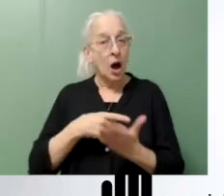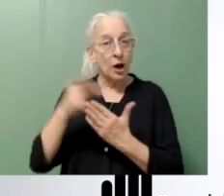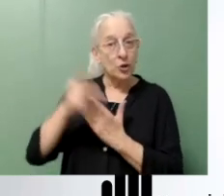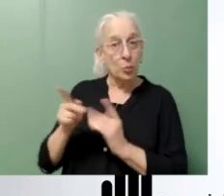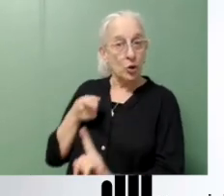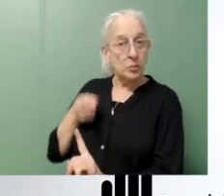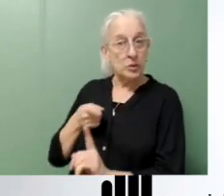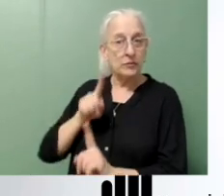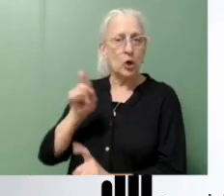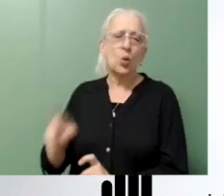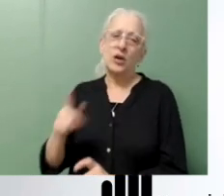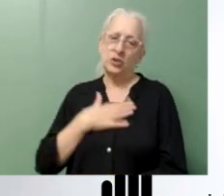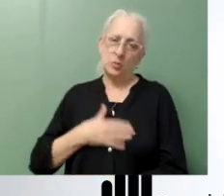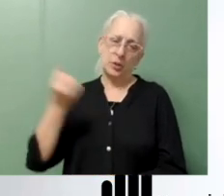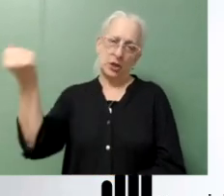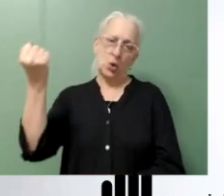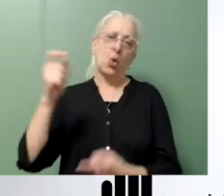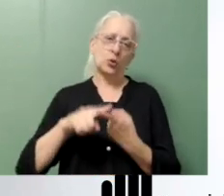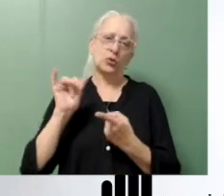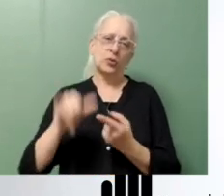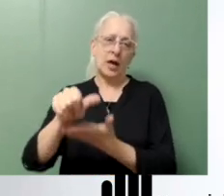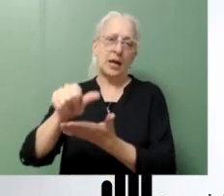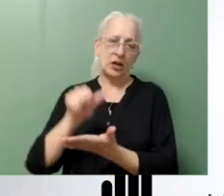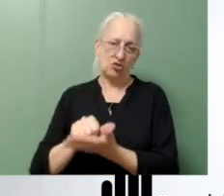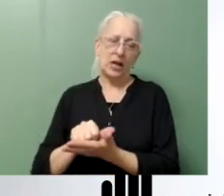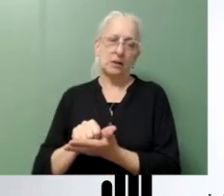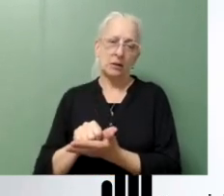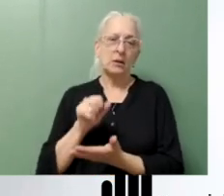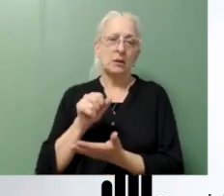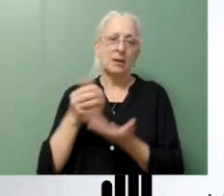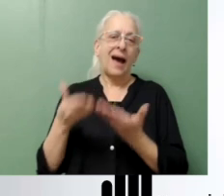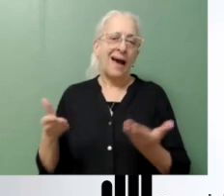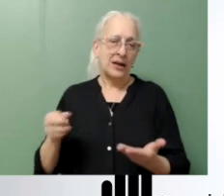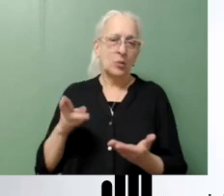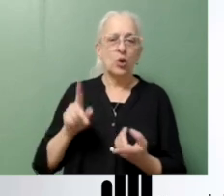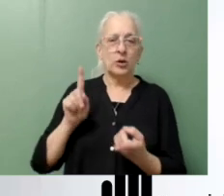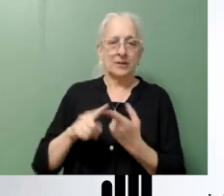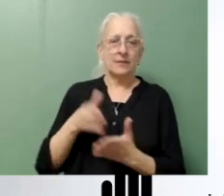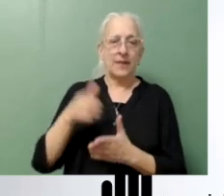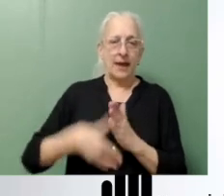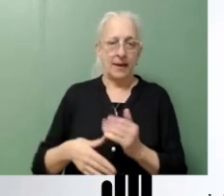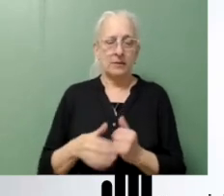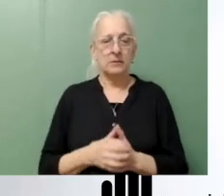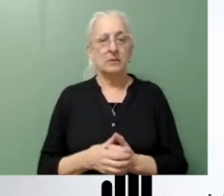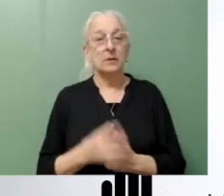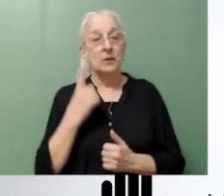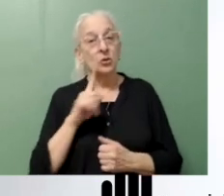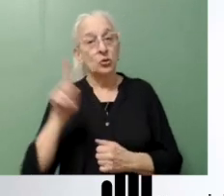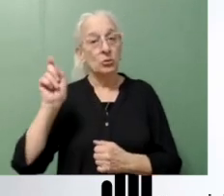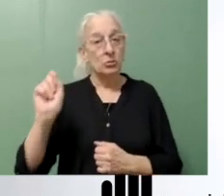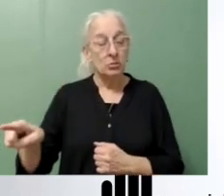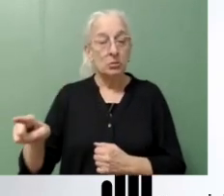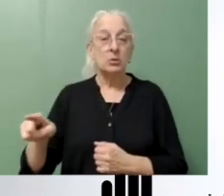program-specific questions until the appropriate agenda item or the open Q&A session at the end of this meeting. To ask a question or make a comment